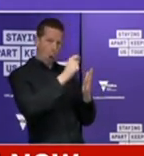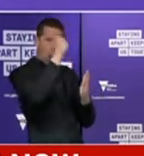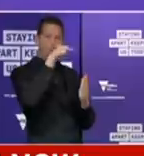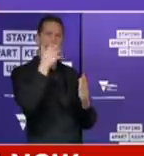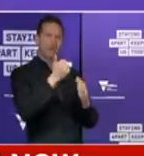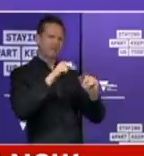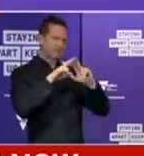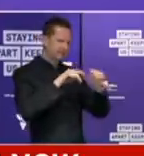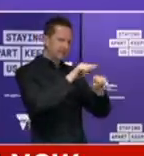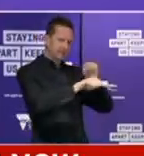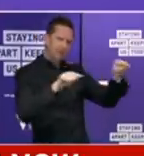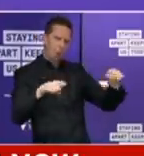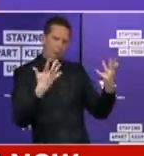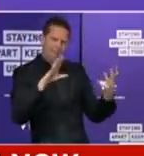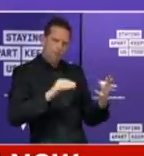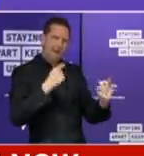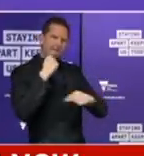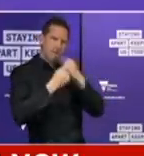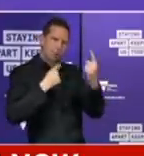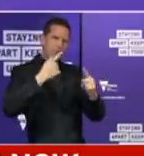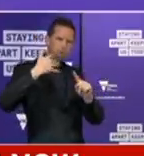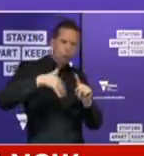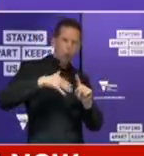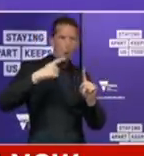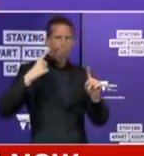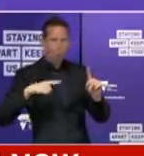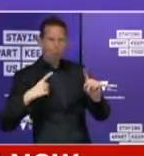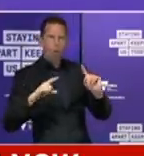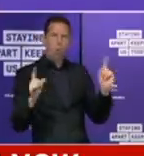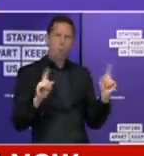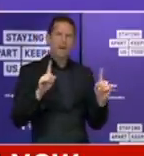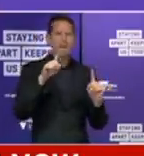And then sadly, there is that passage of time element also.